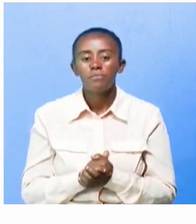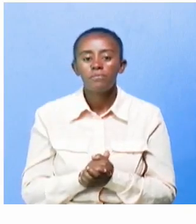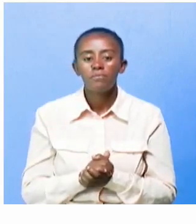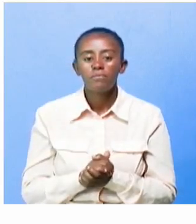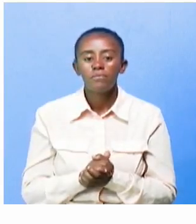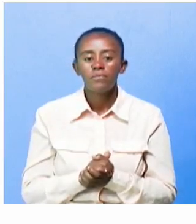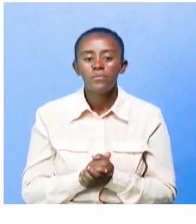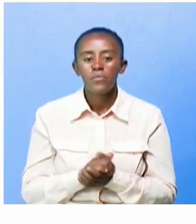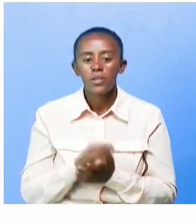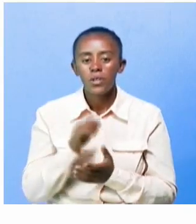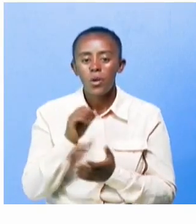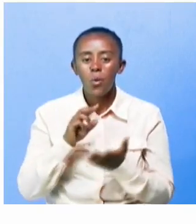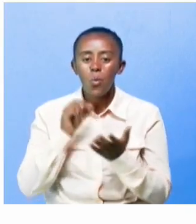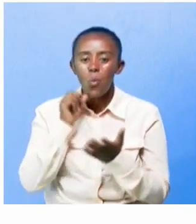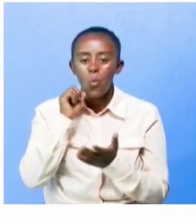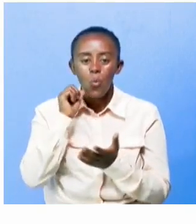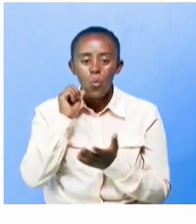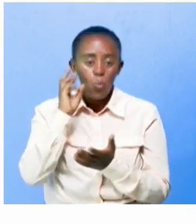will read